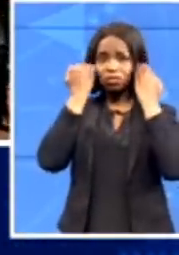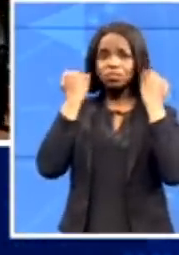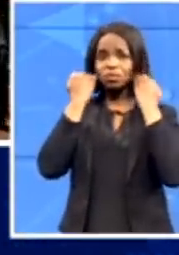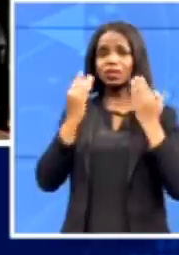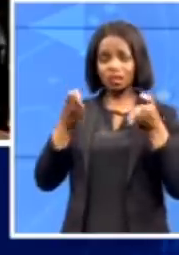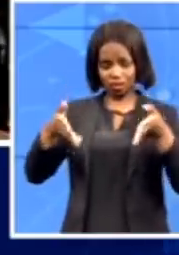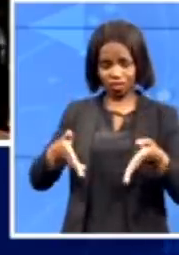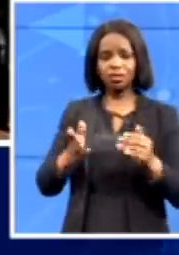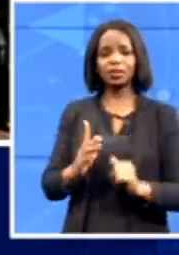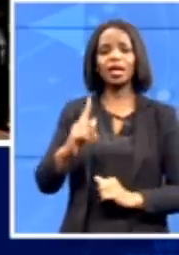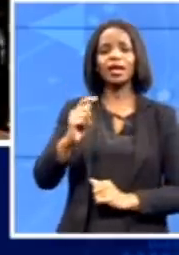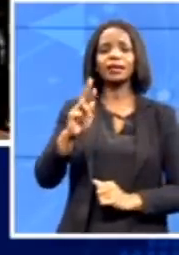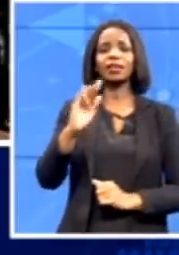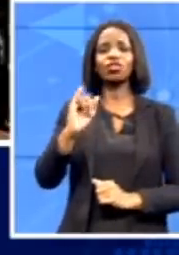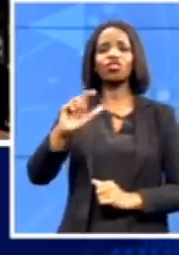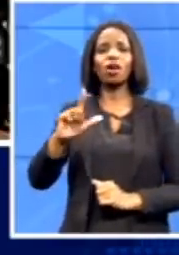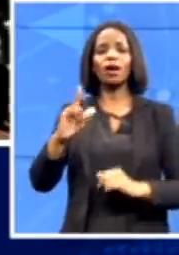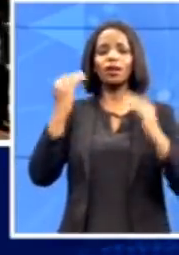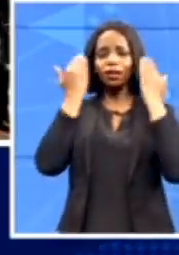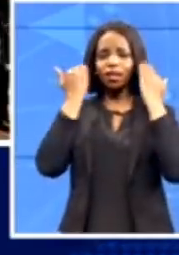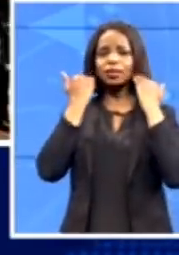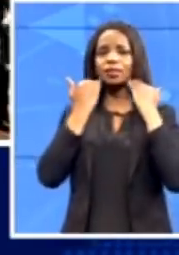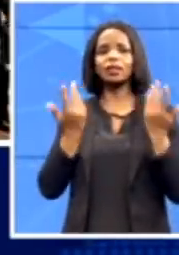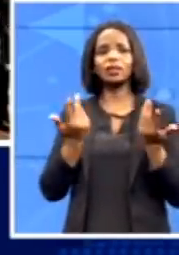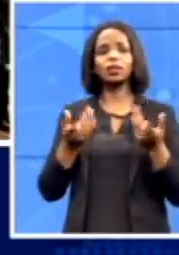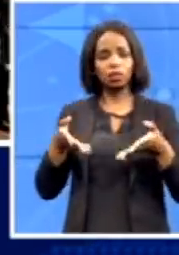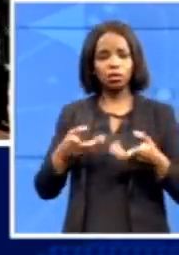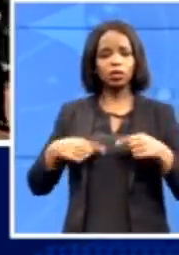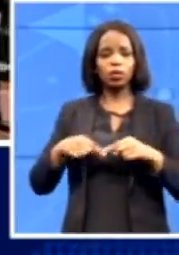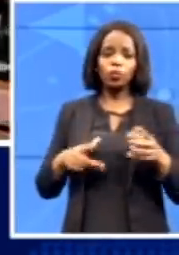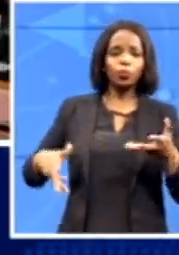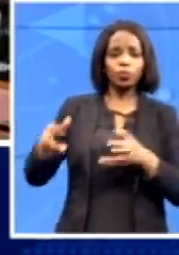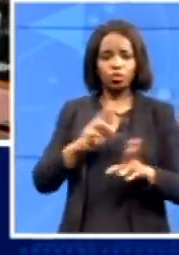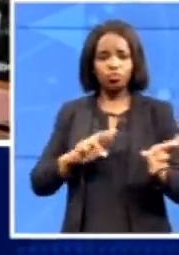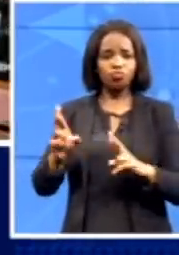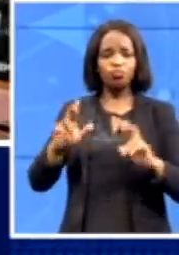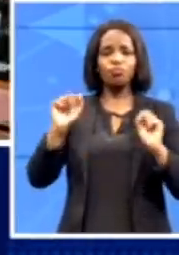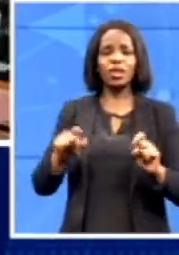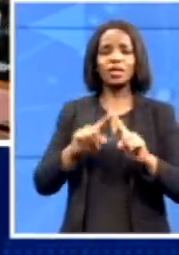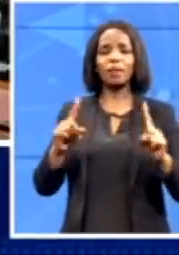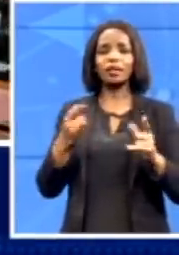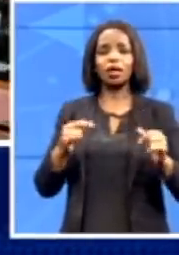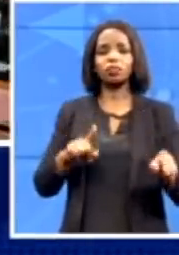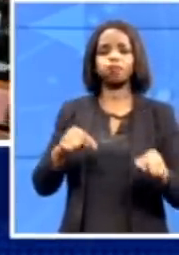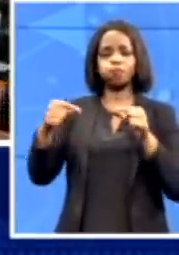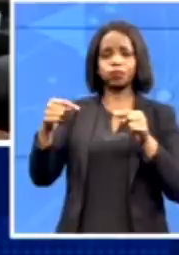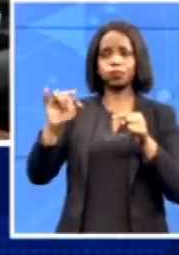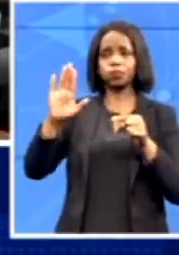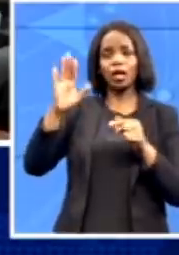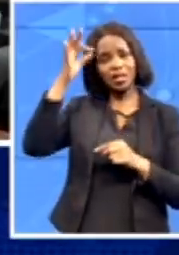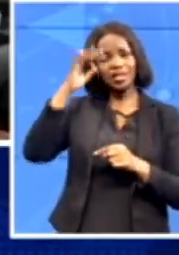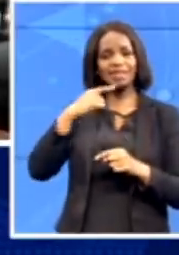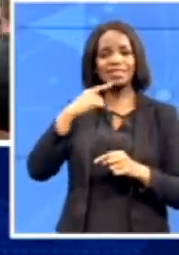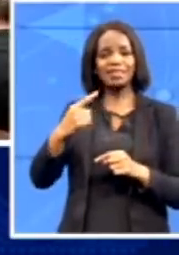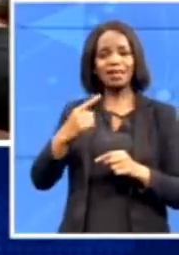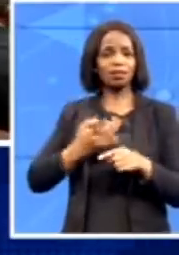are already in the trial, and so disputing that argument by the state that it was premature for him to have brought this application